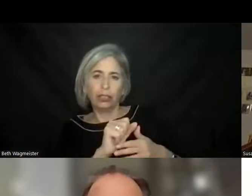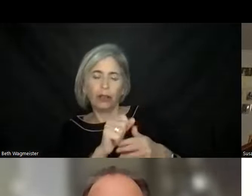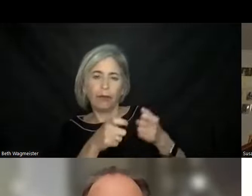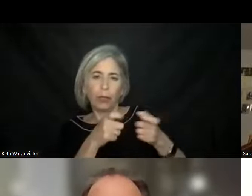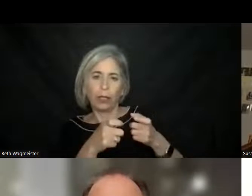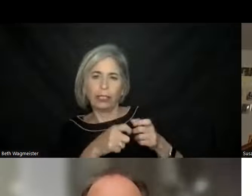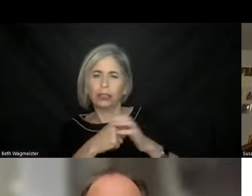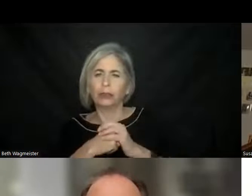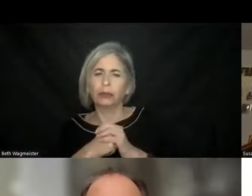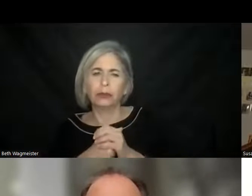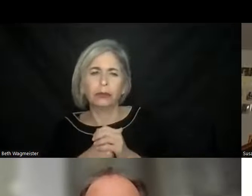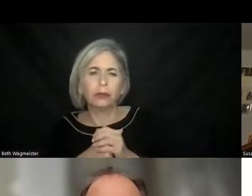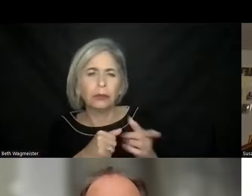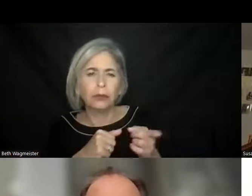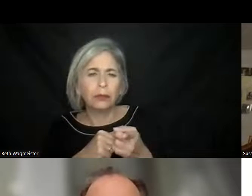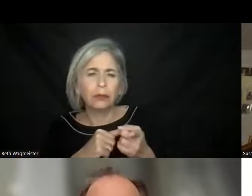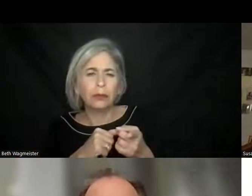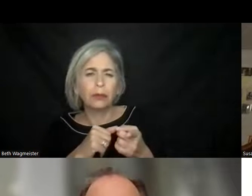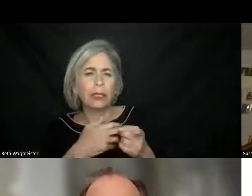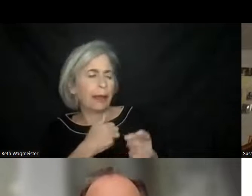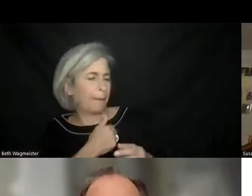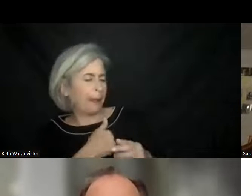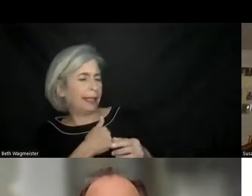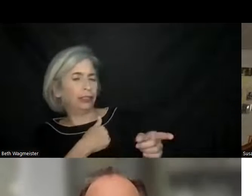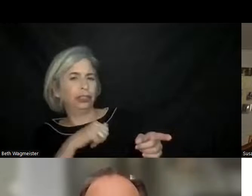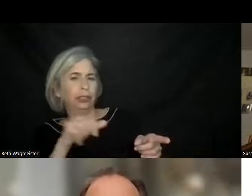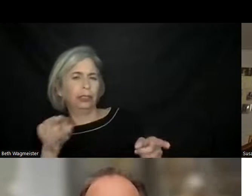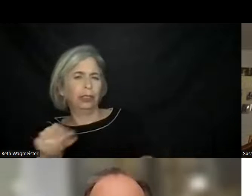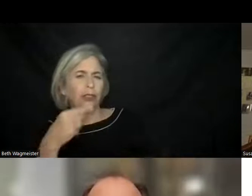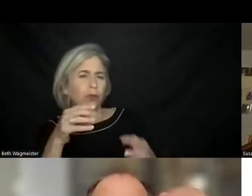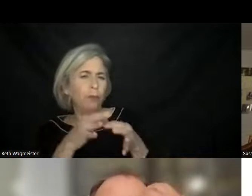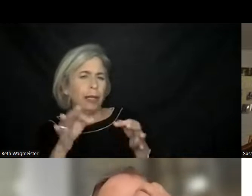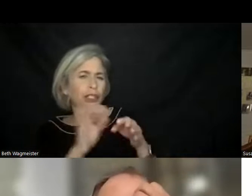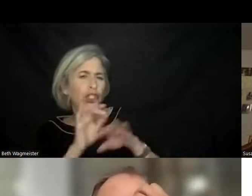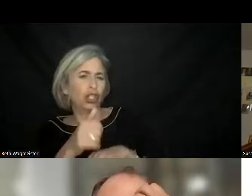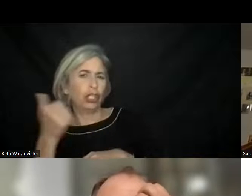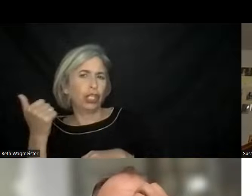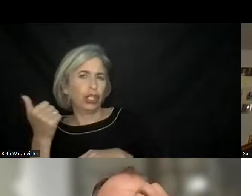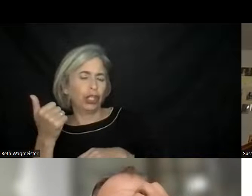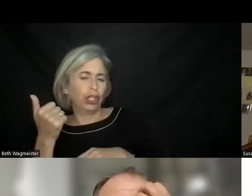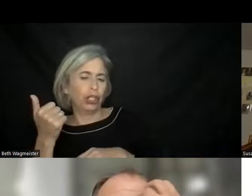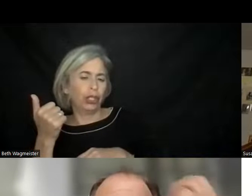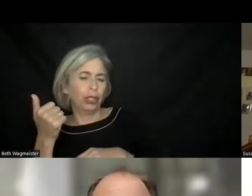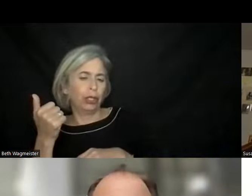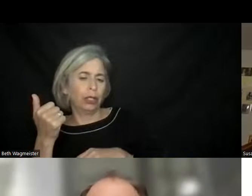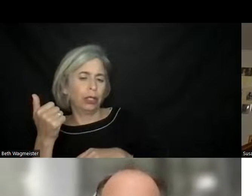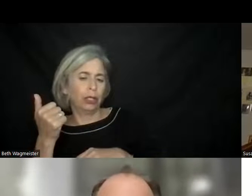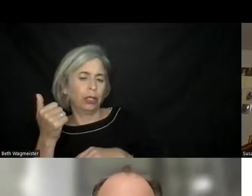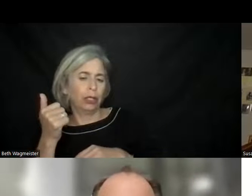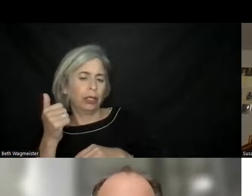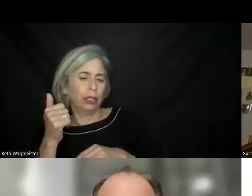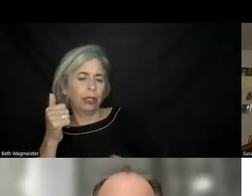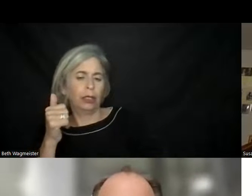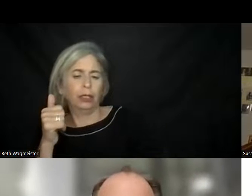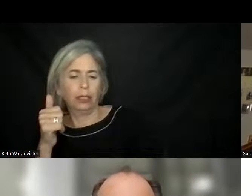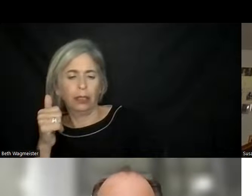have another. My apologies. You mentioned earlier, what is keeping product